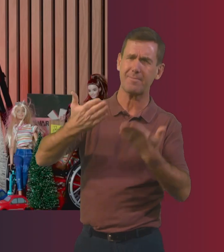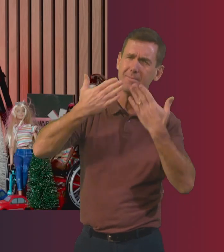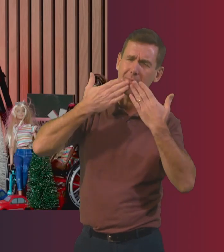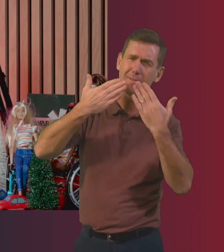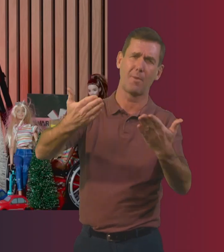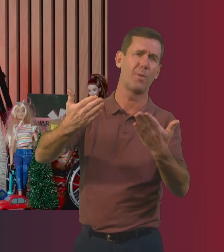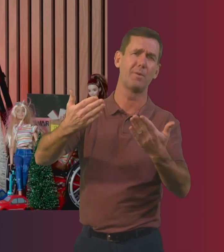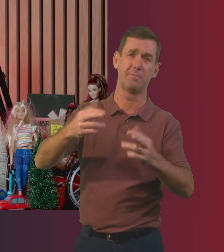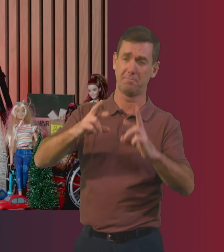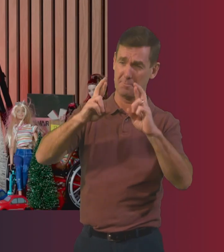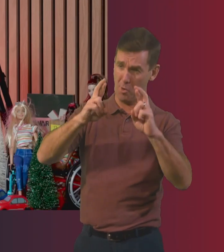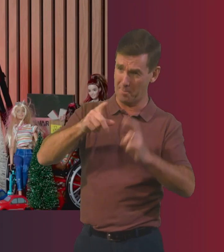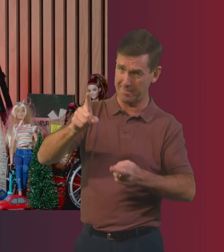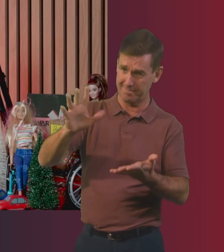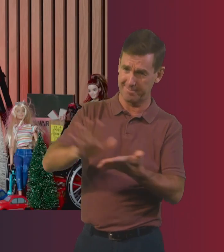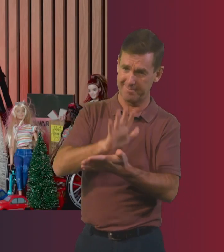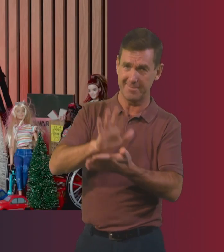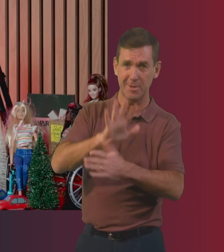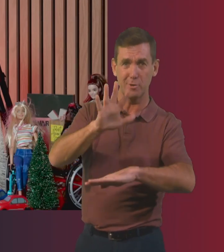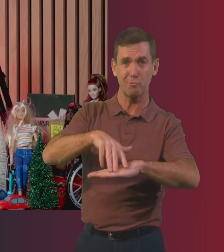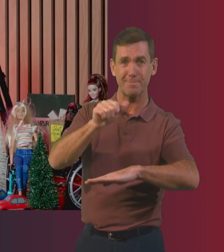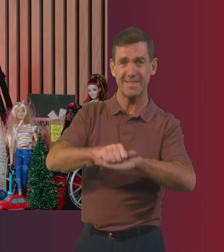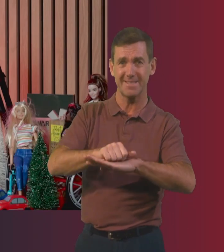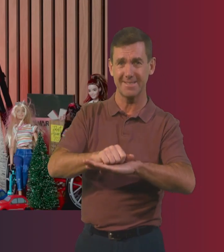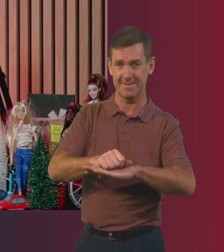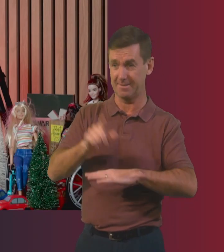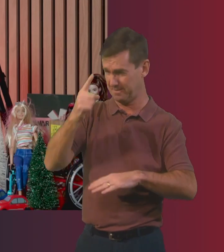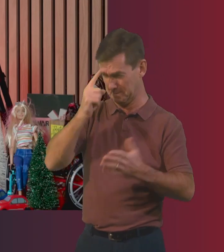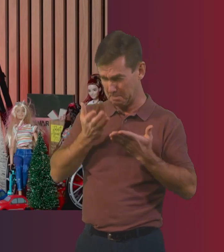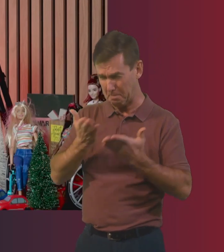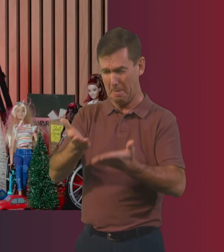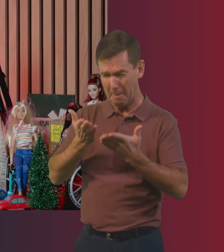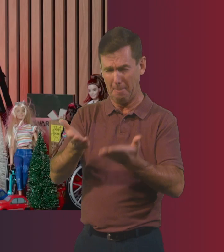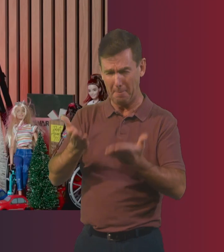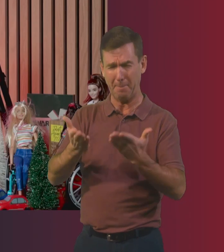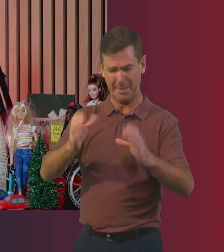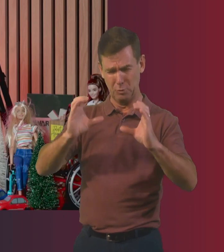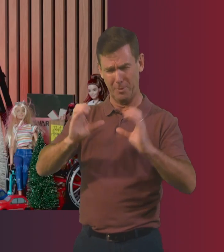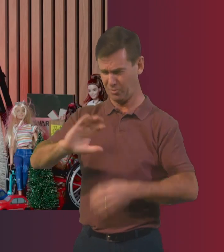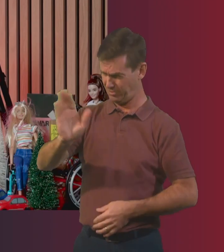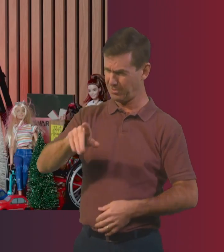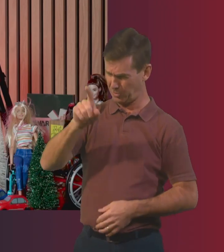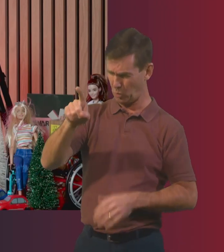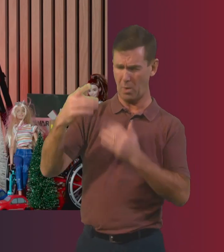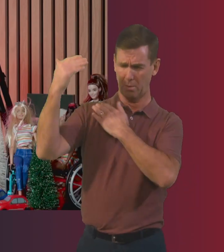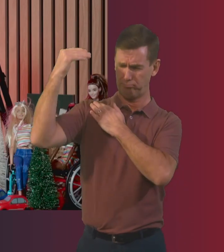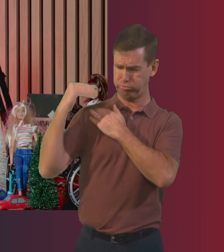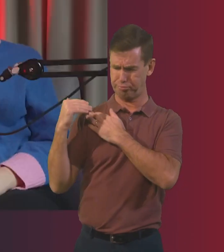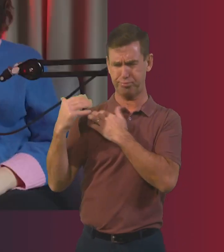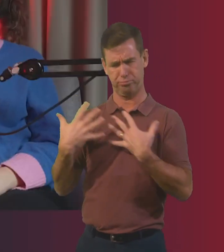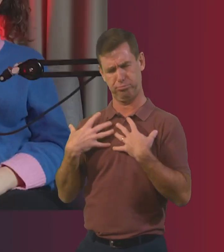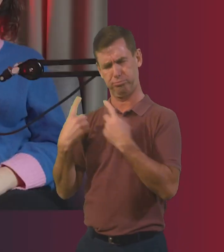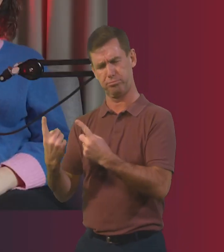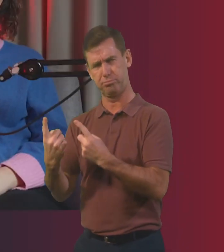you have a very Merry Christmas. Don't bake too much. Let other people do a little bit of the heavy lifting. Eat a lot though.